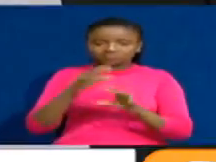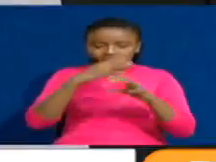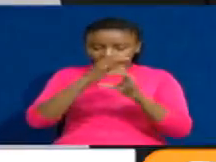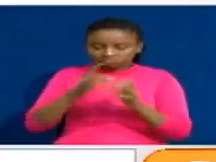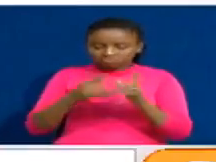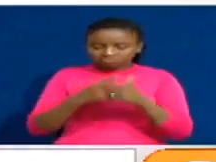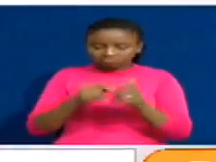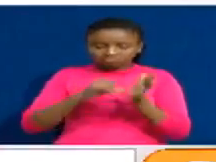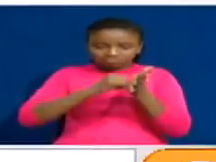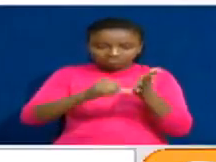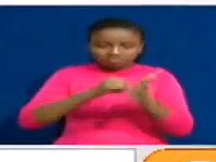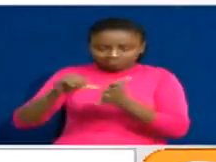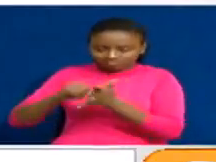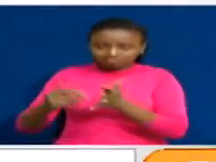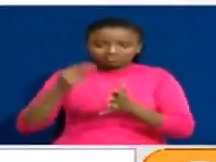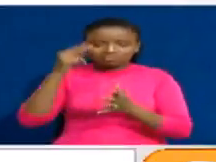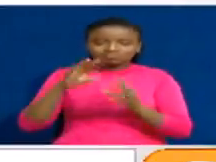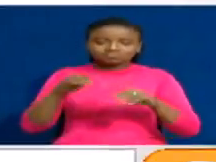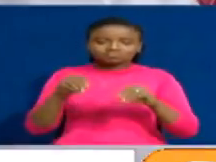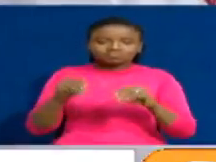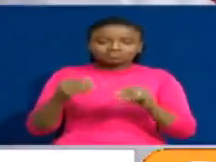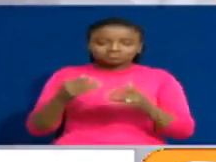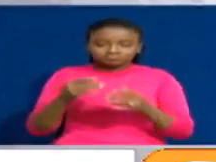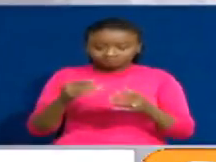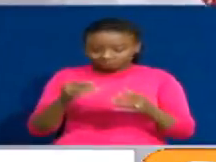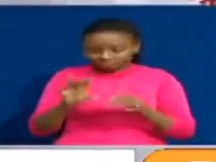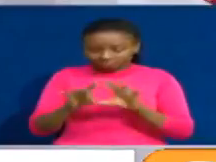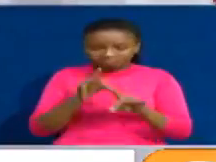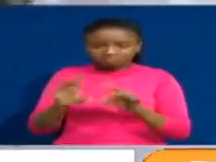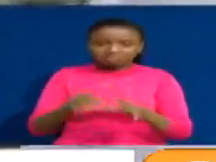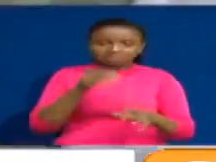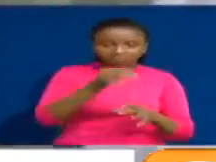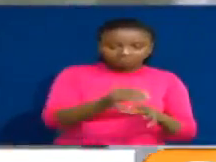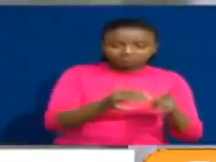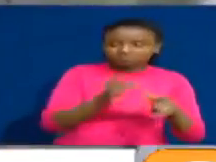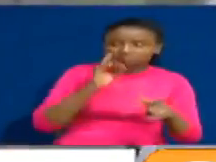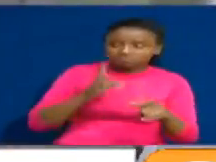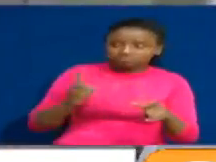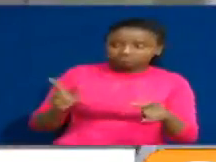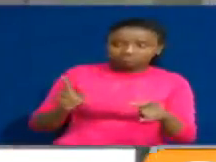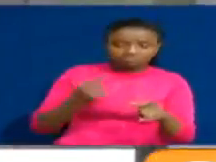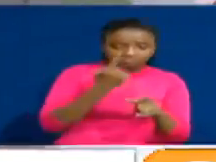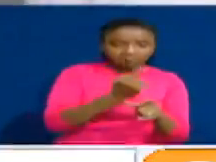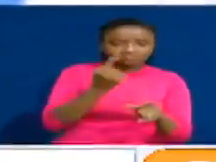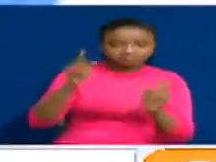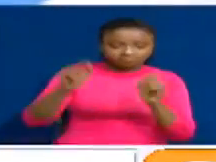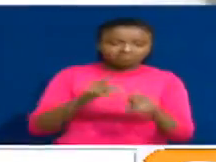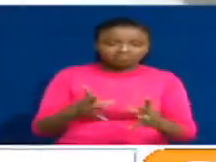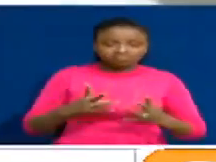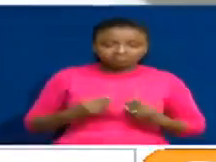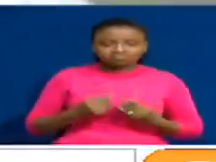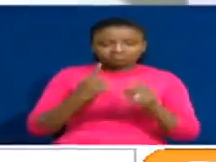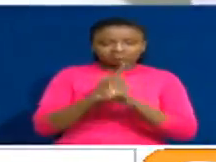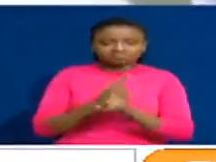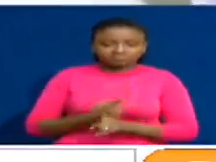samples are labeled. High-quality fragments are selected, then they are loaded into the flow cells. Each flow cell can take in multiple